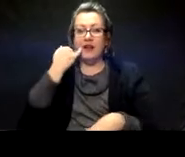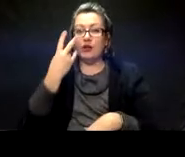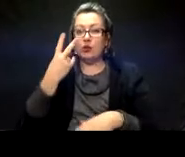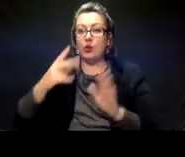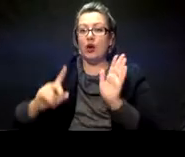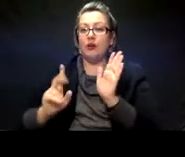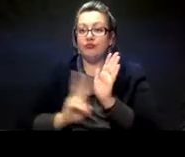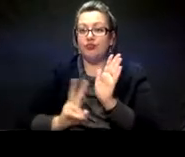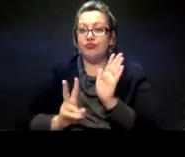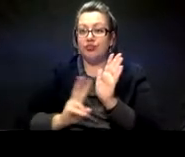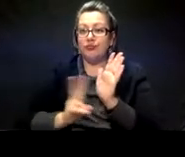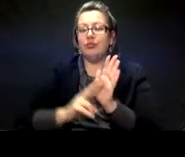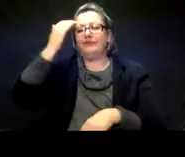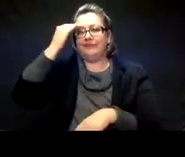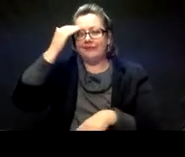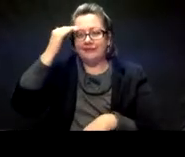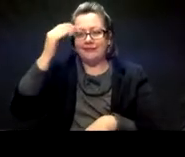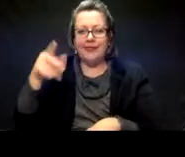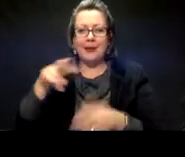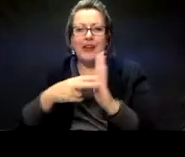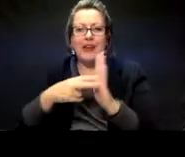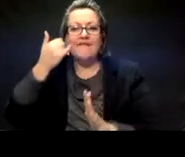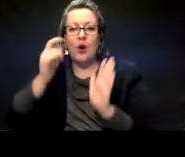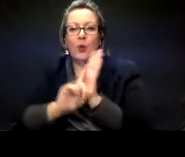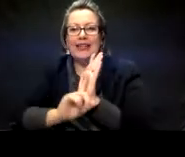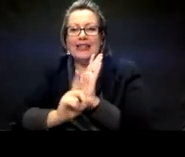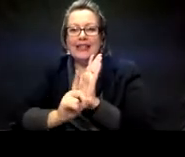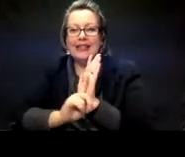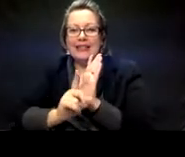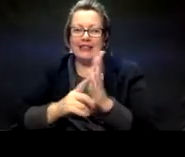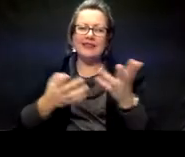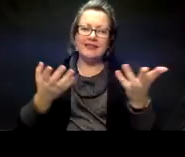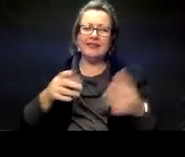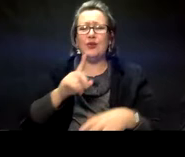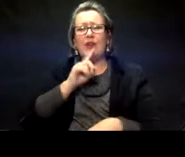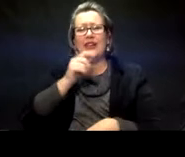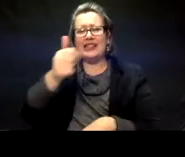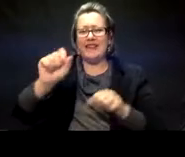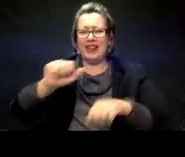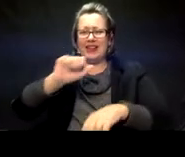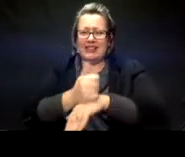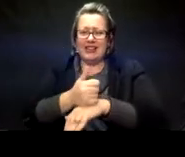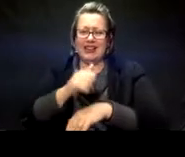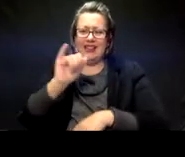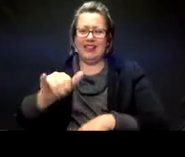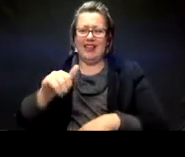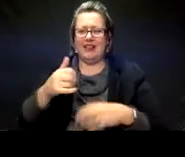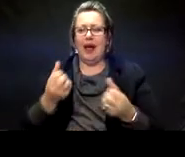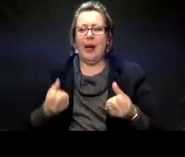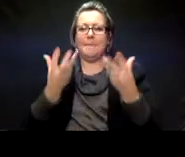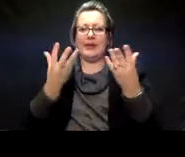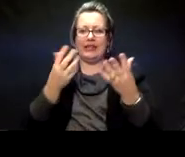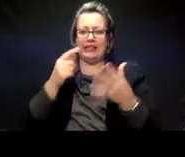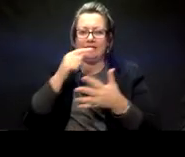vibrate one time. That would alert you that someone's knocking at the door. Whereas if it vibrated twice, it could be the